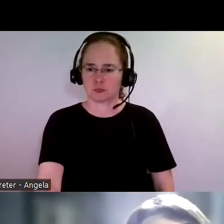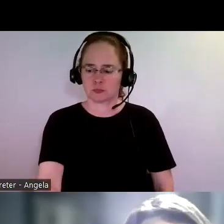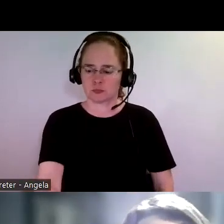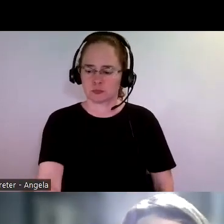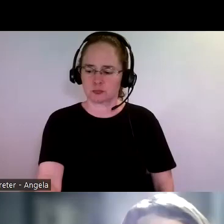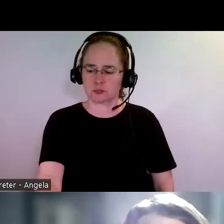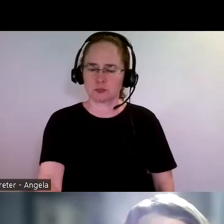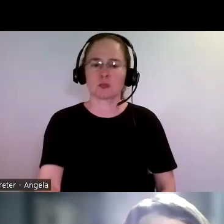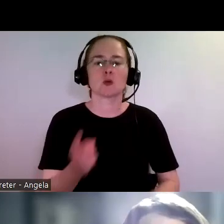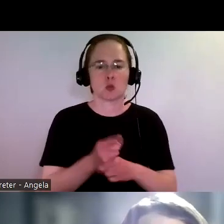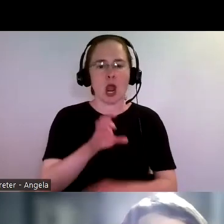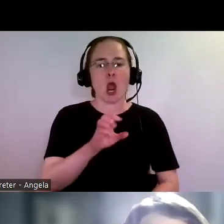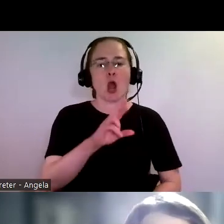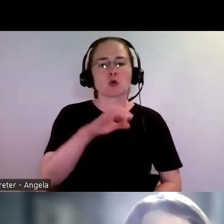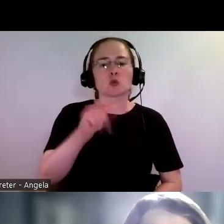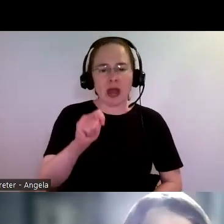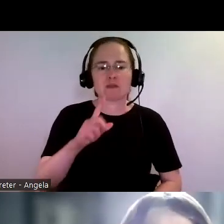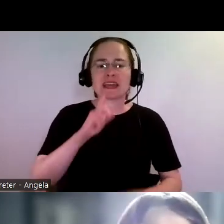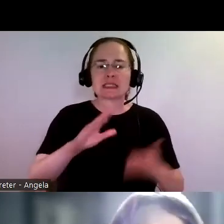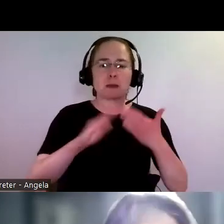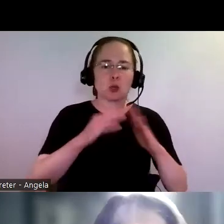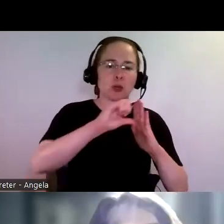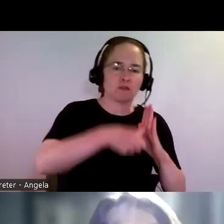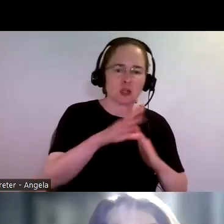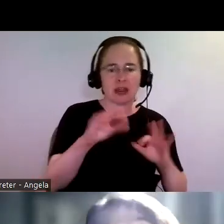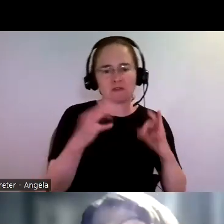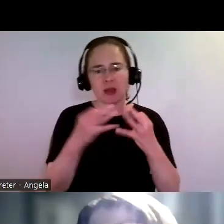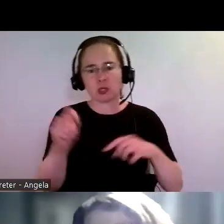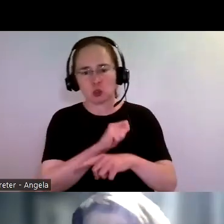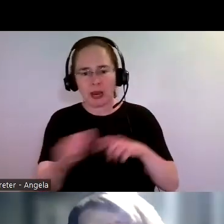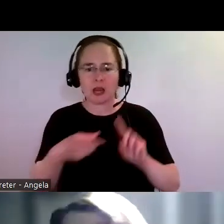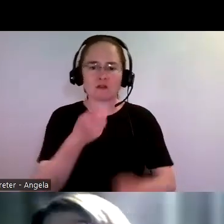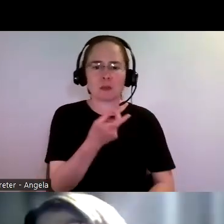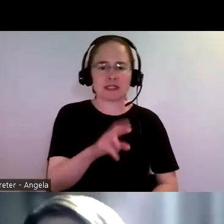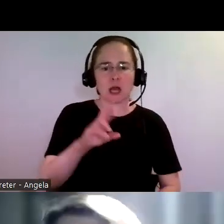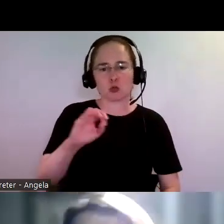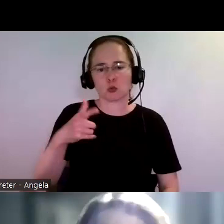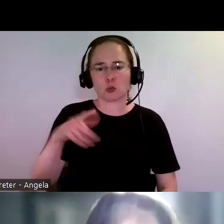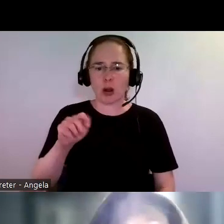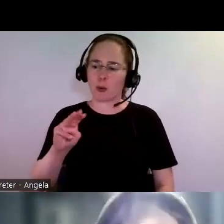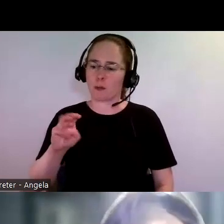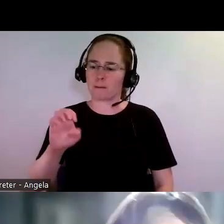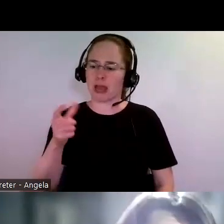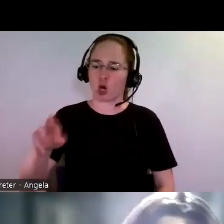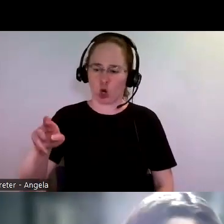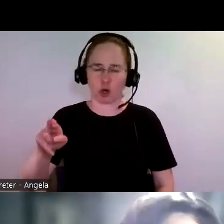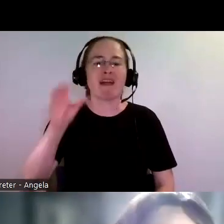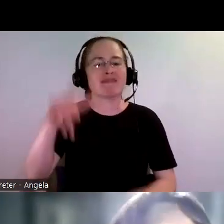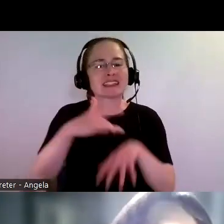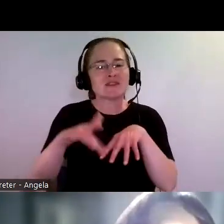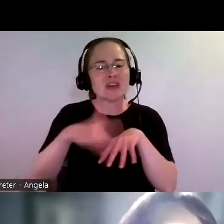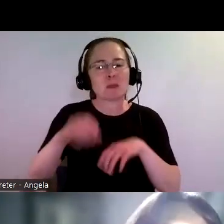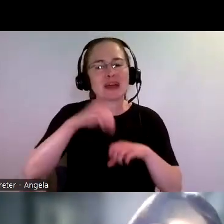also, yes, CRAFT is Community Reinforcement and Family Training by Dr. Robert Mayer. And that is available in